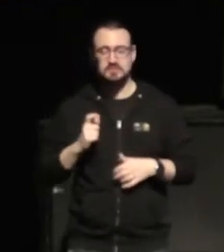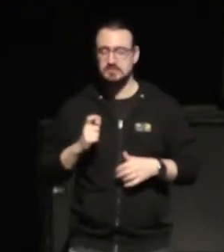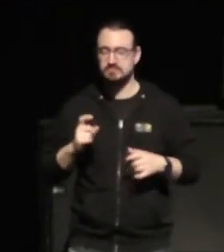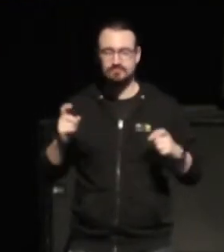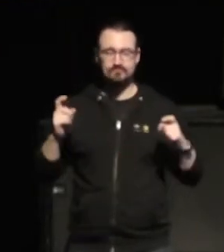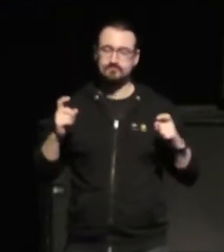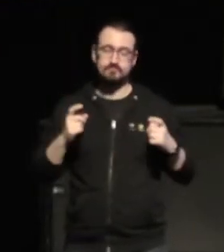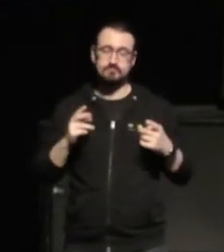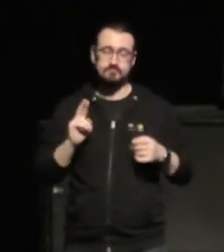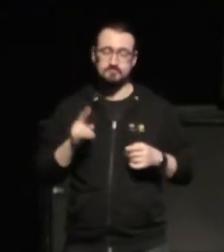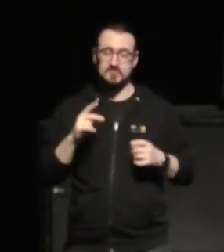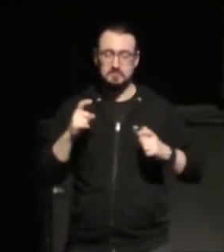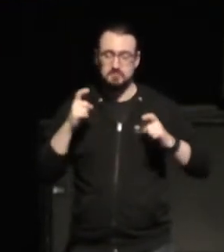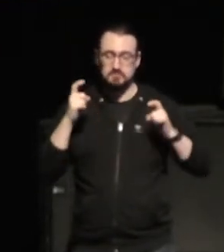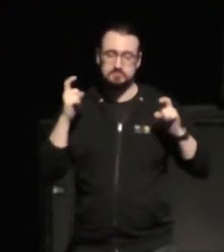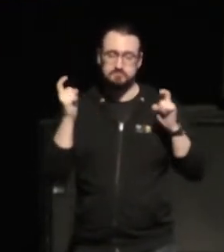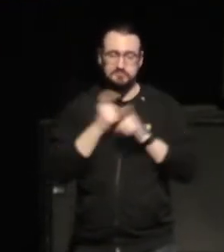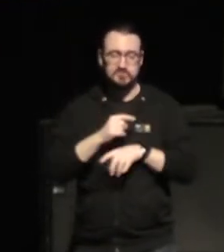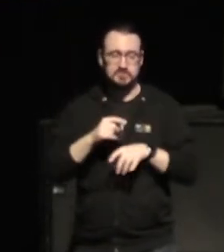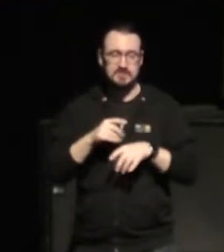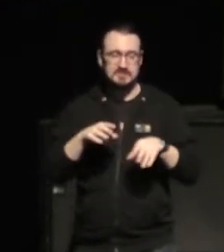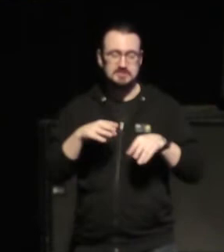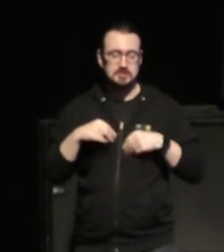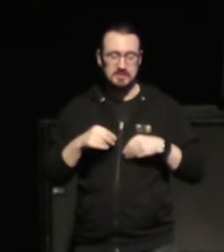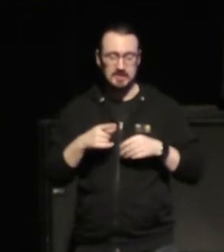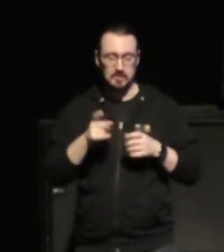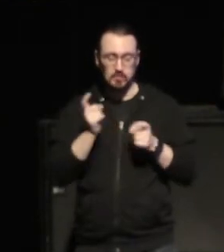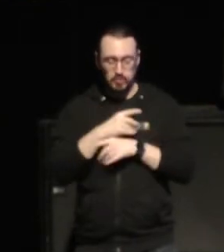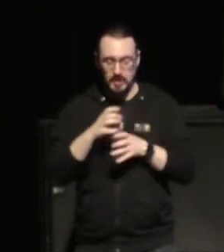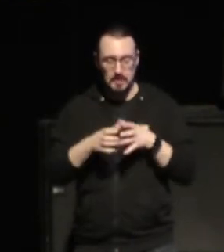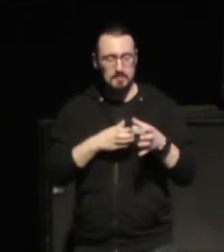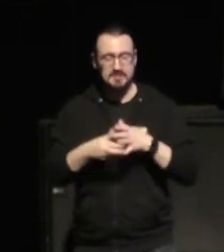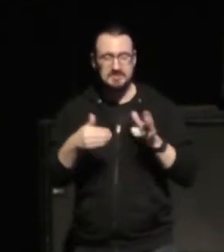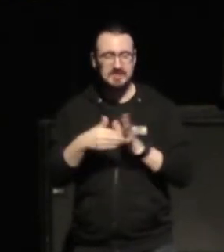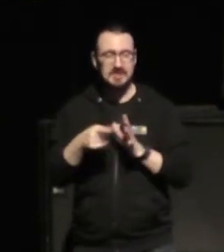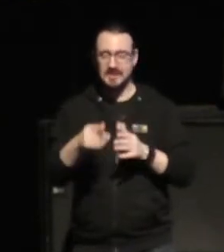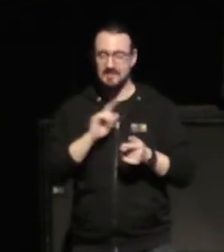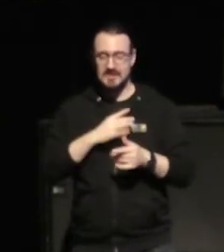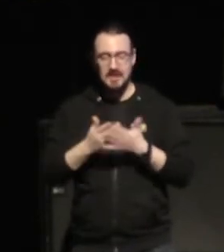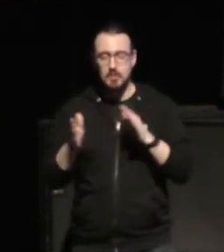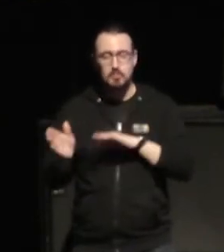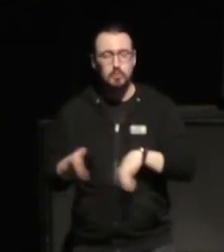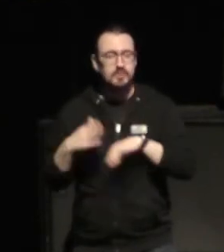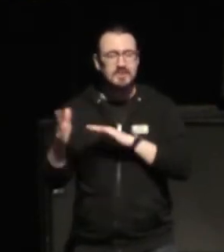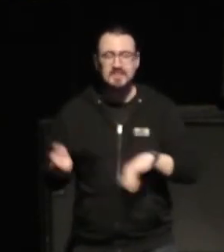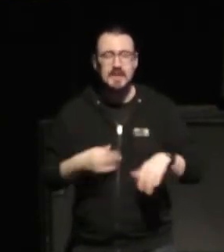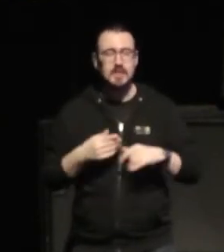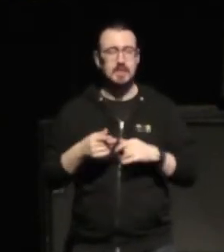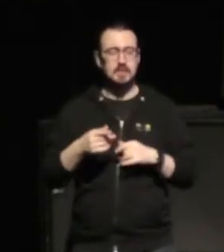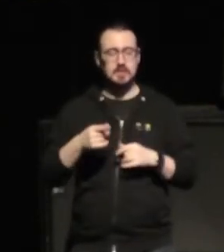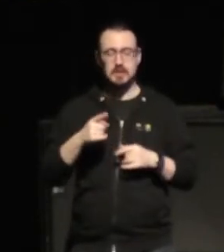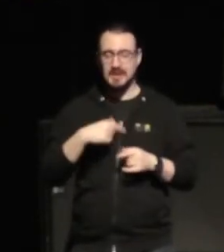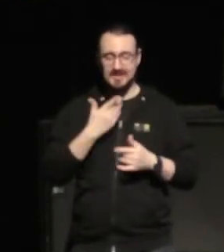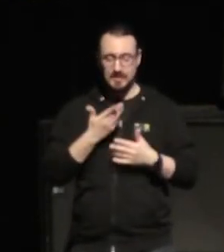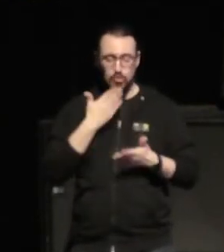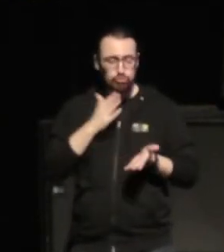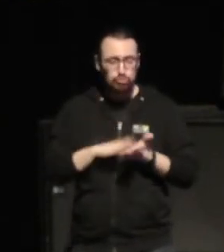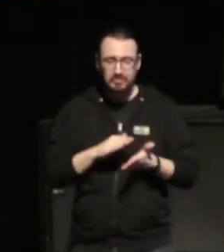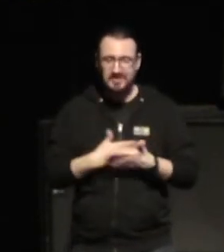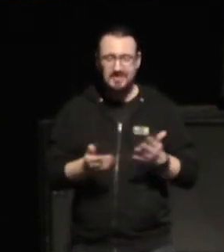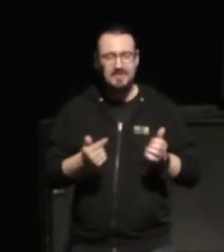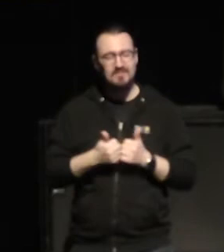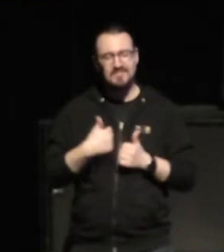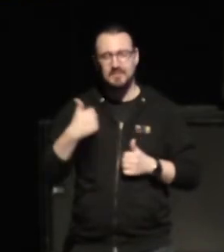it's not even adaptable, it's not even productive, it's not even healthy. So we